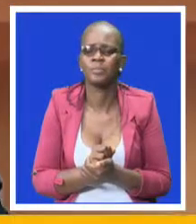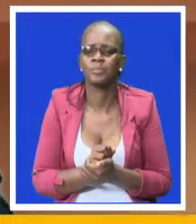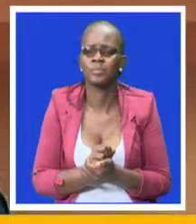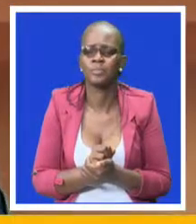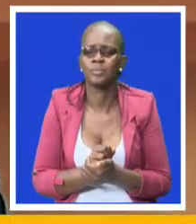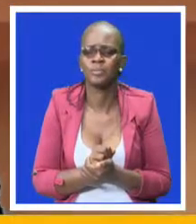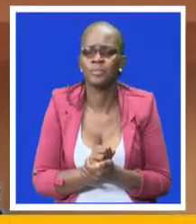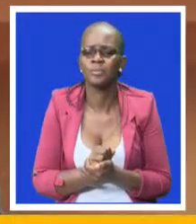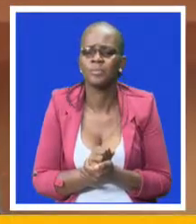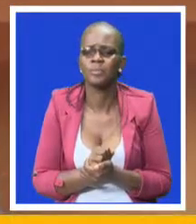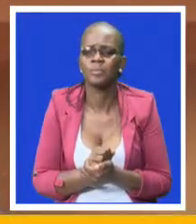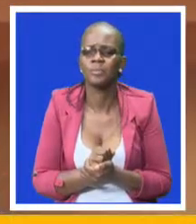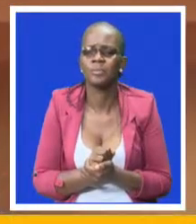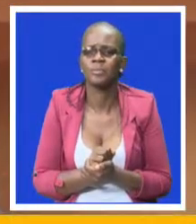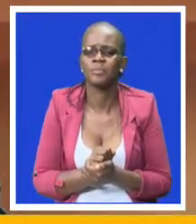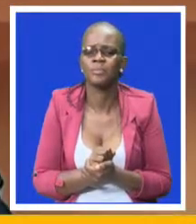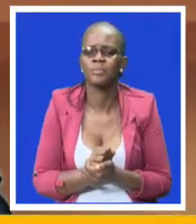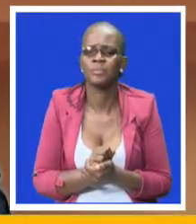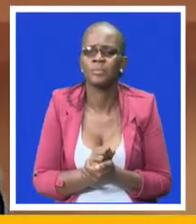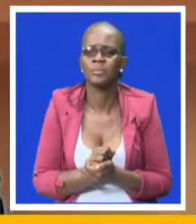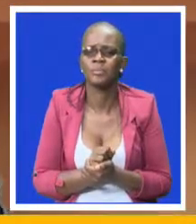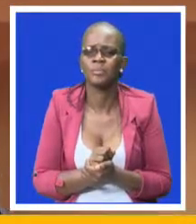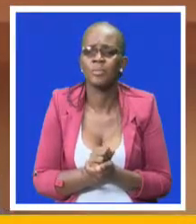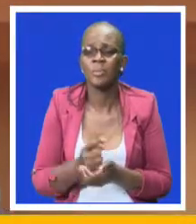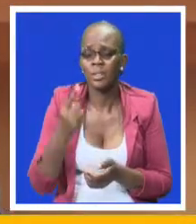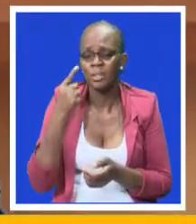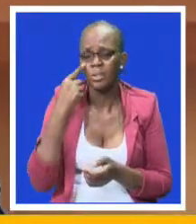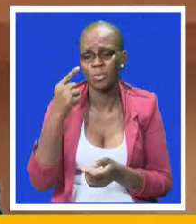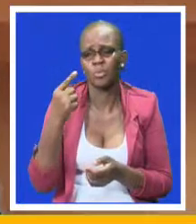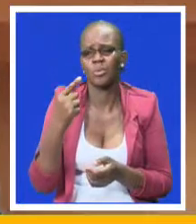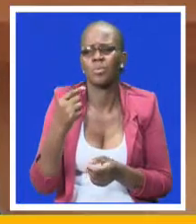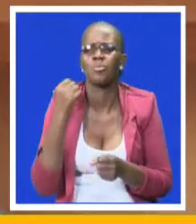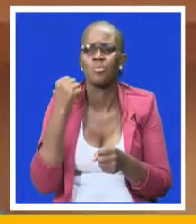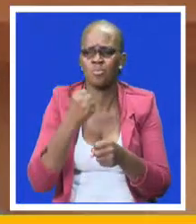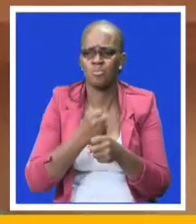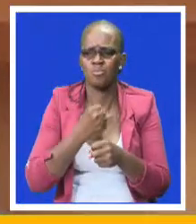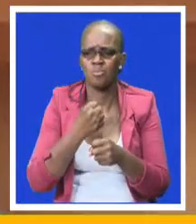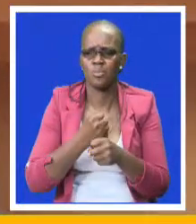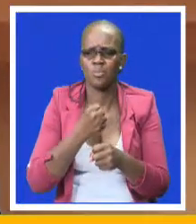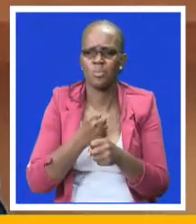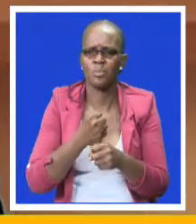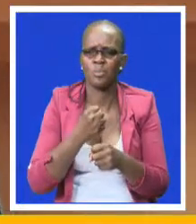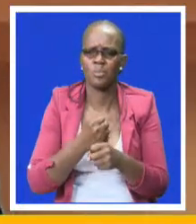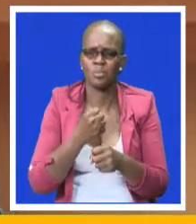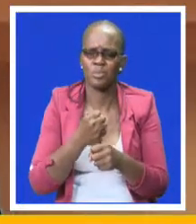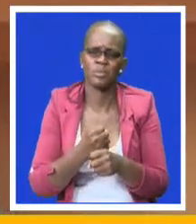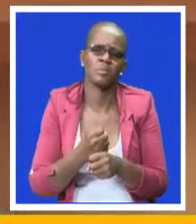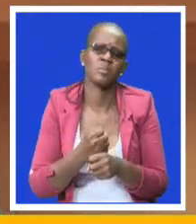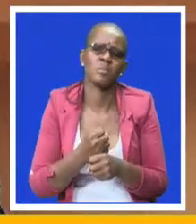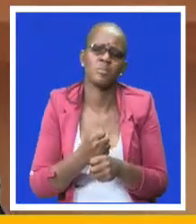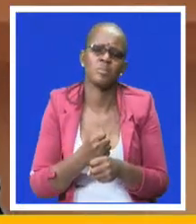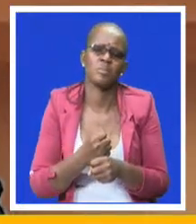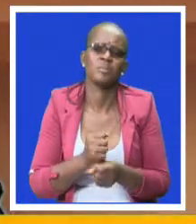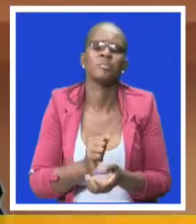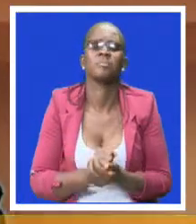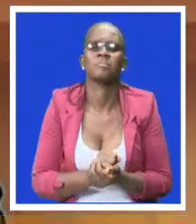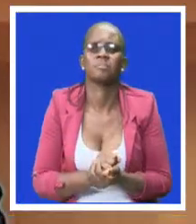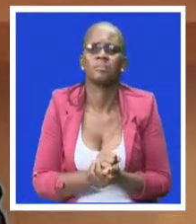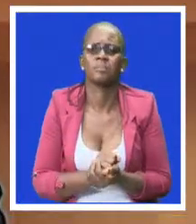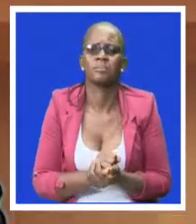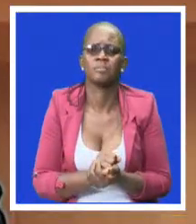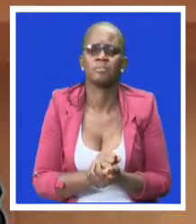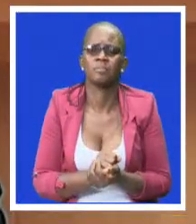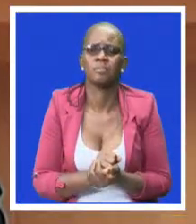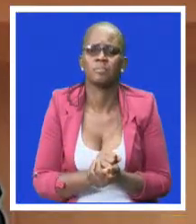look at the duties or the roles that were